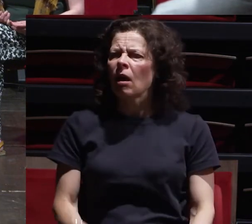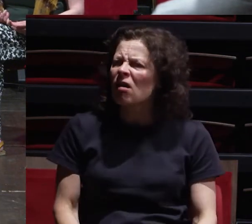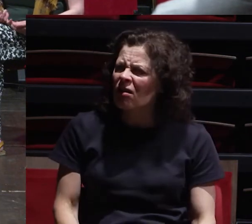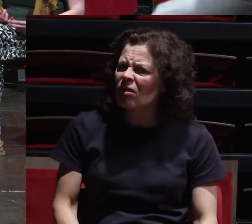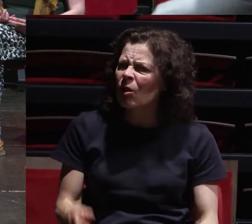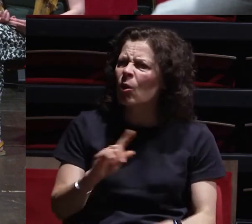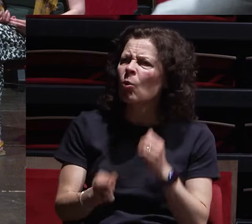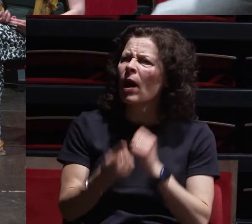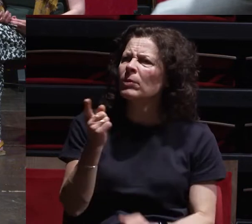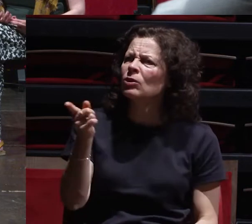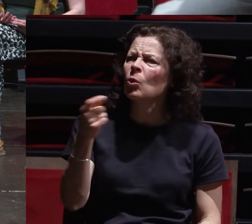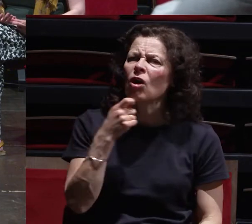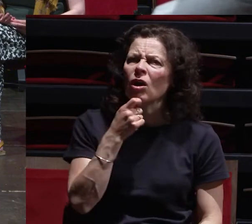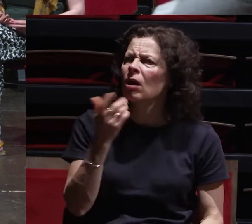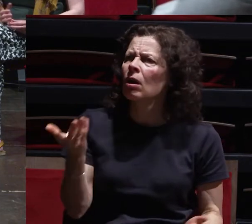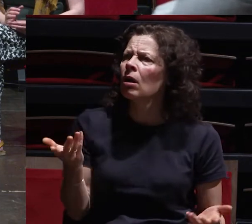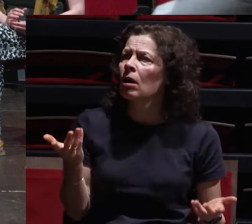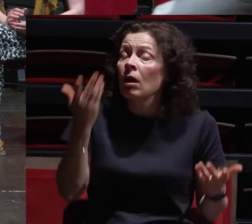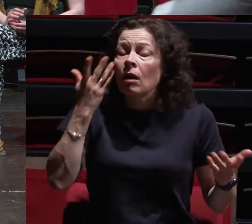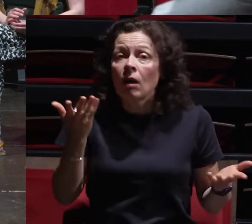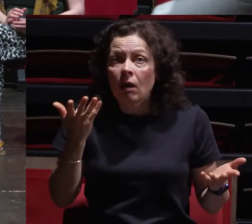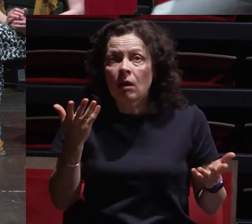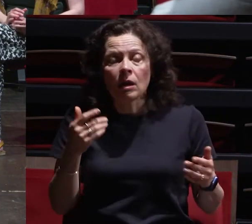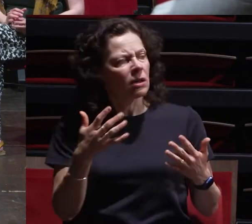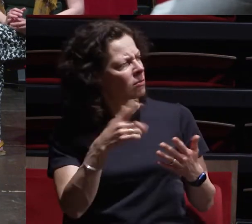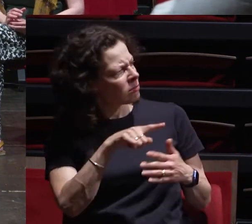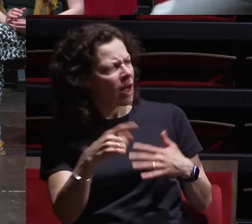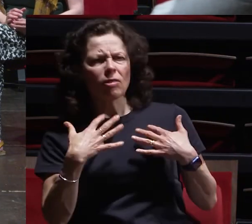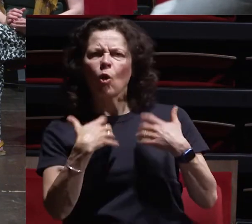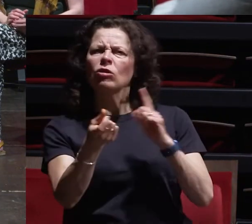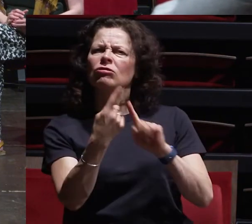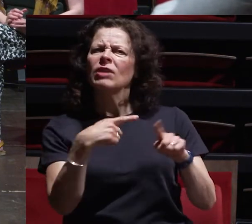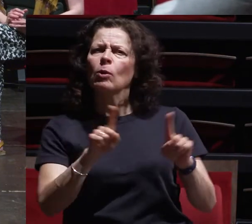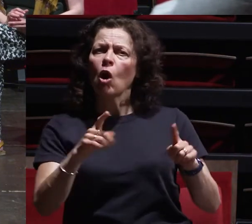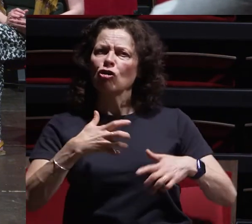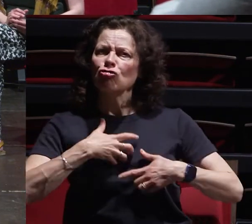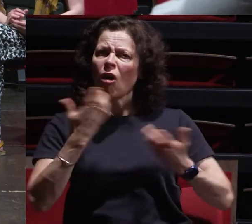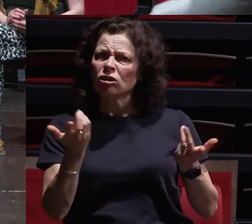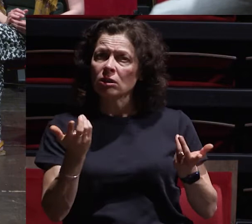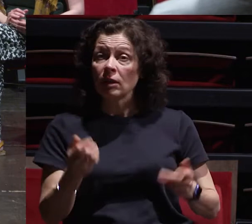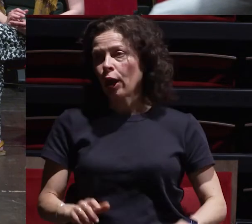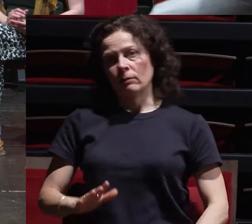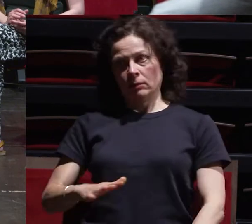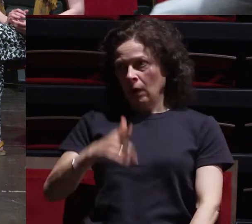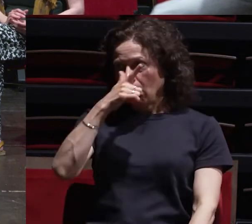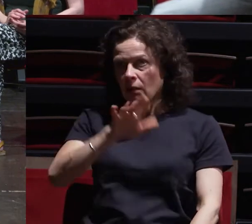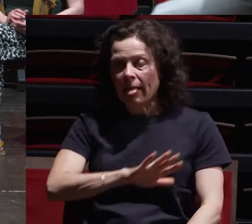not going to find out what happens to her. And that's amazing. And were they cross?